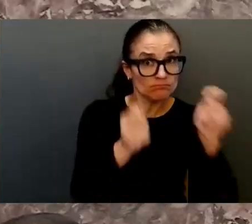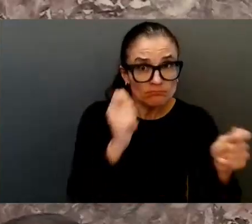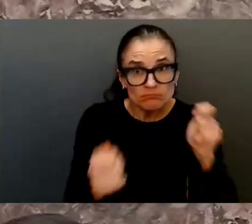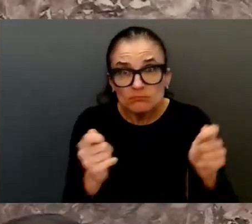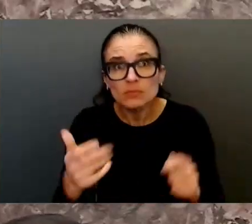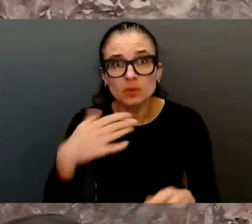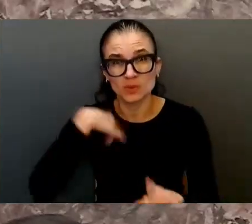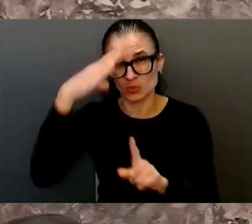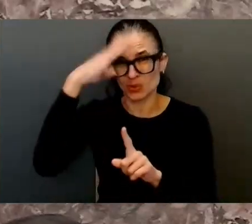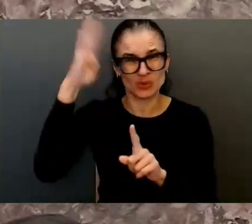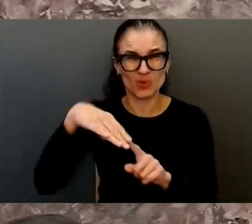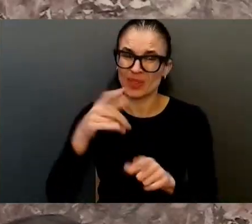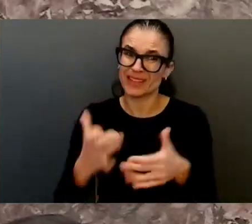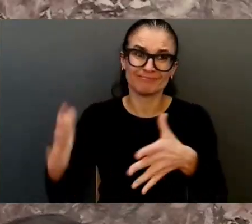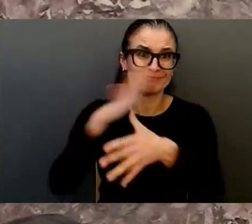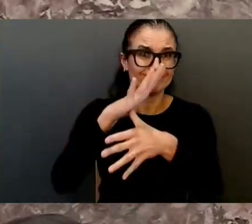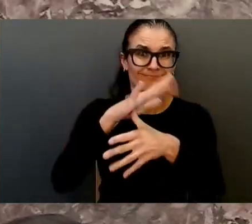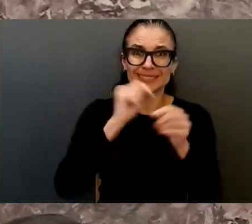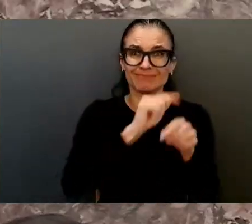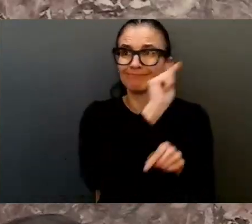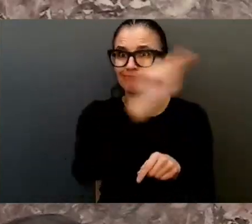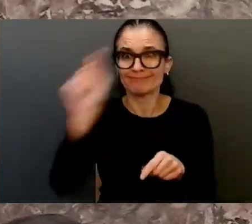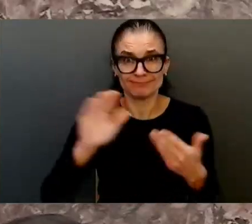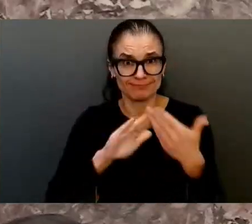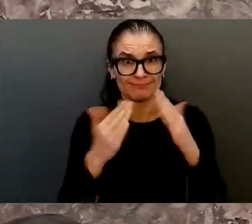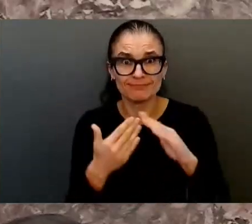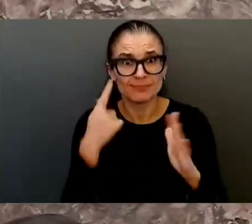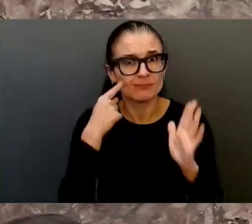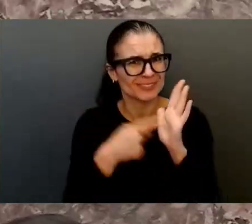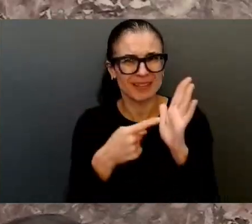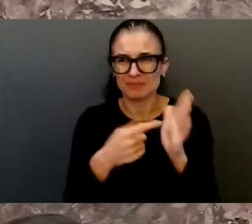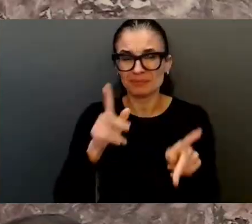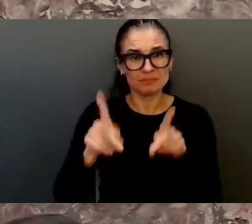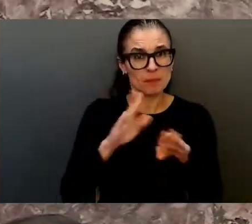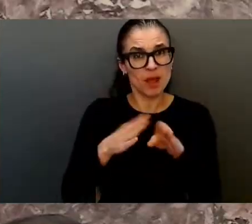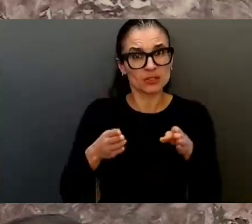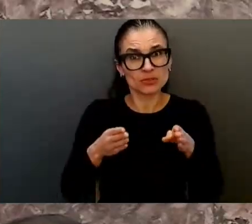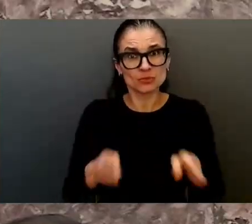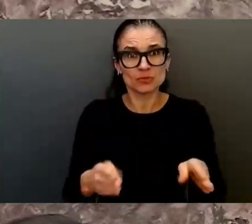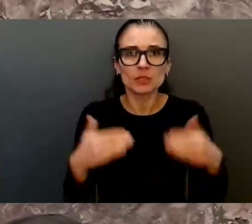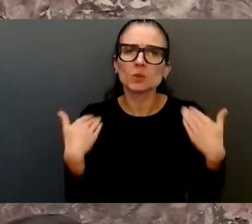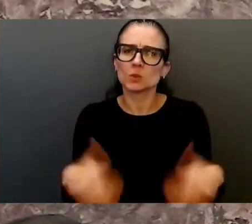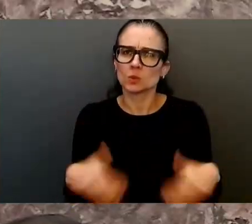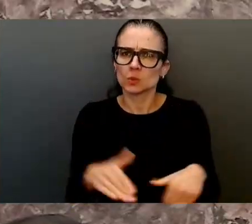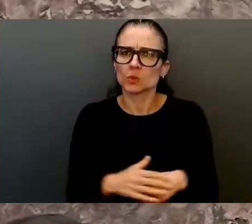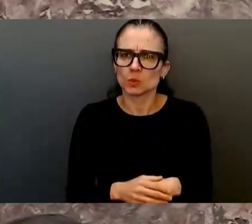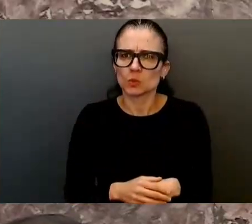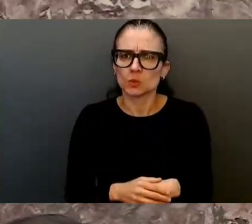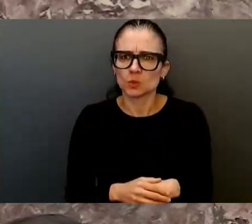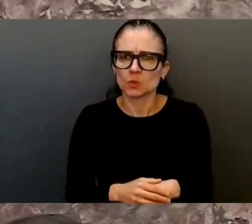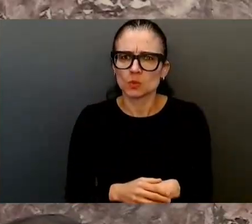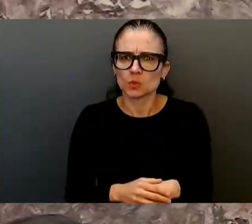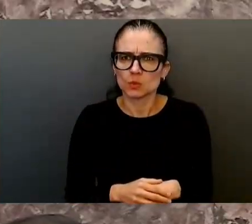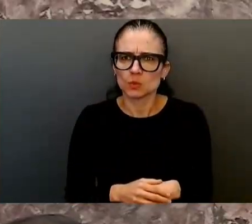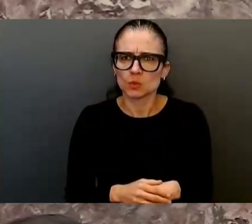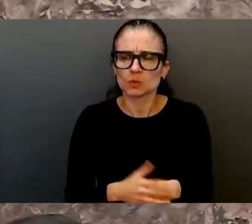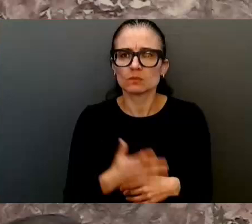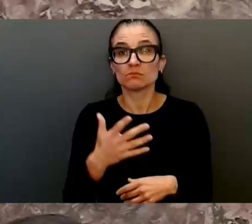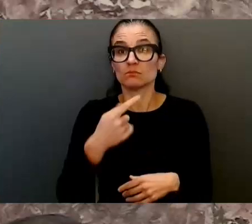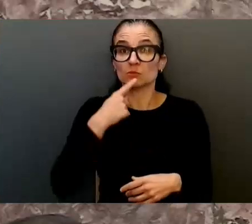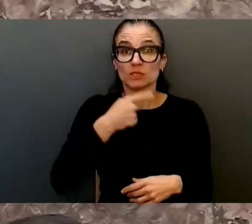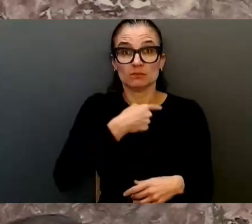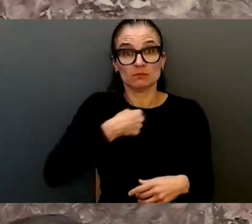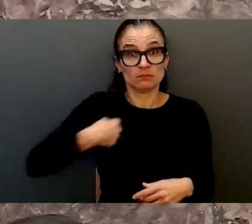streets. Mr. Speaker, we are going to continue to take a cross-government approach, ministries working together to attack this